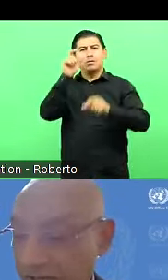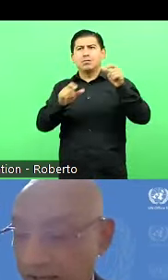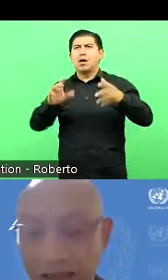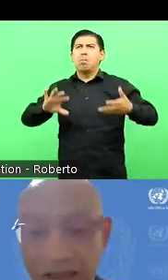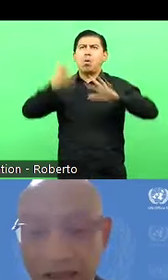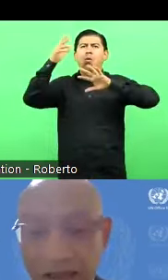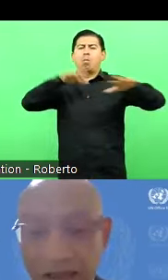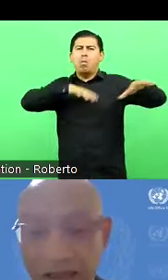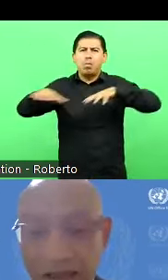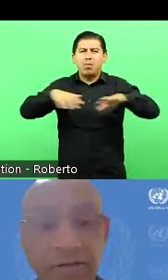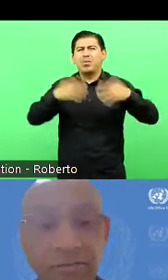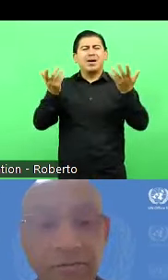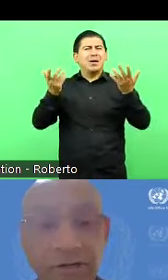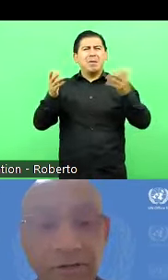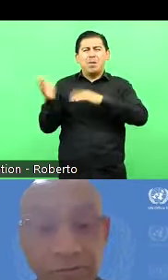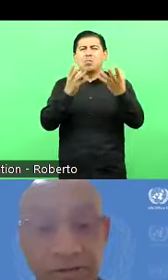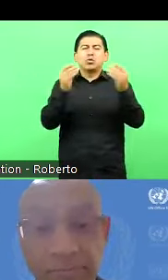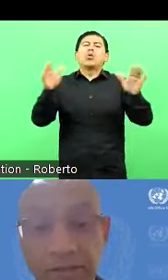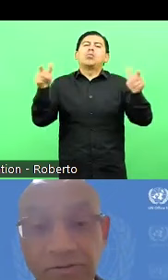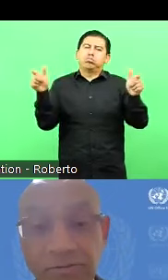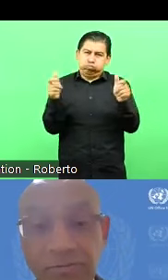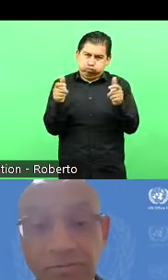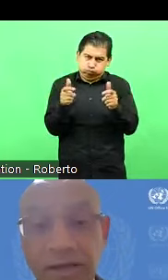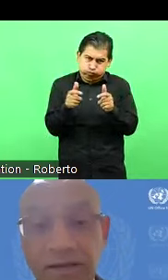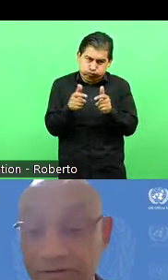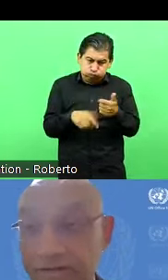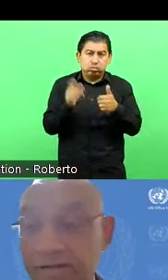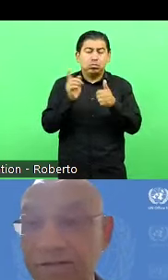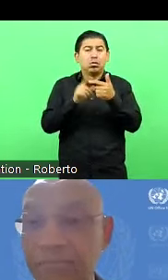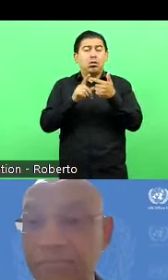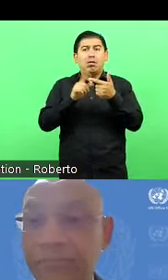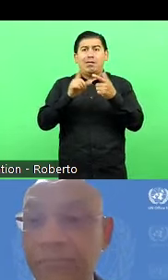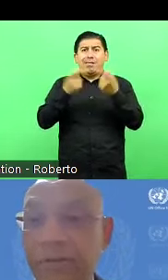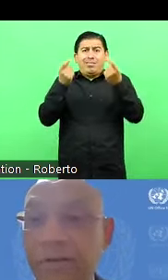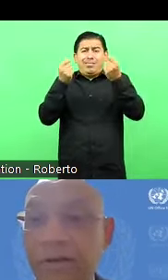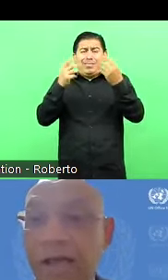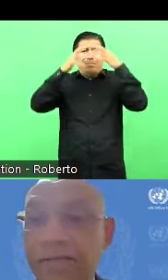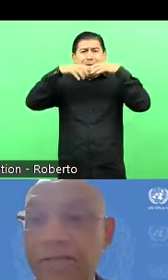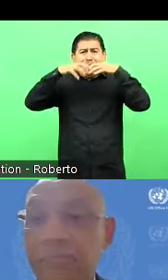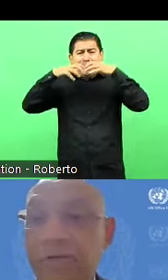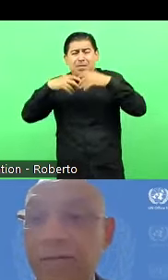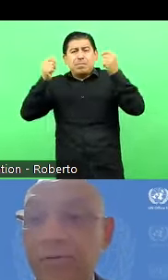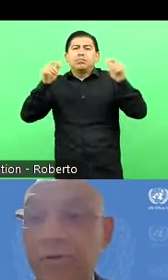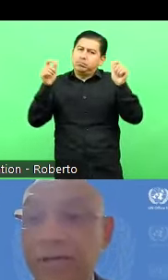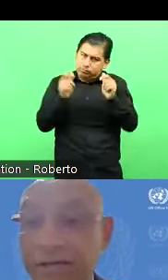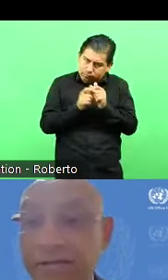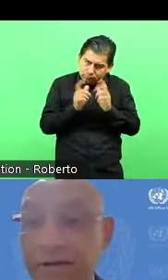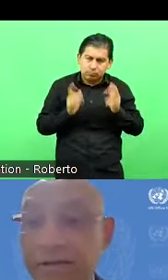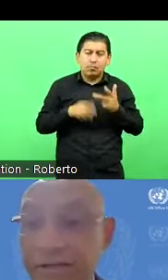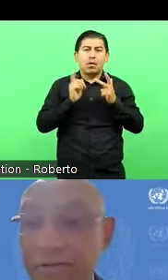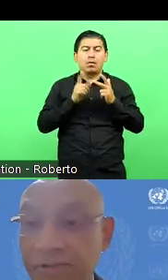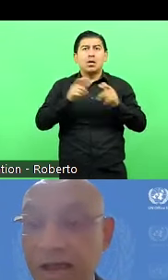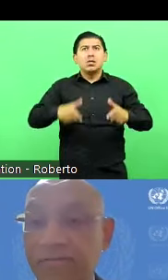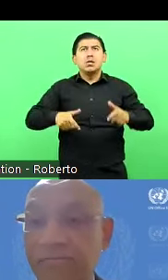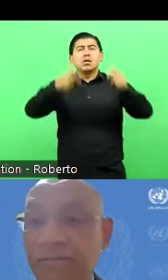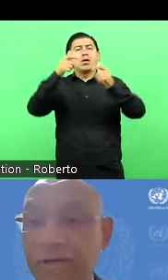losses, and to reduce damage to infrastructure. At the same time, to increase the